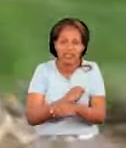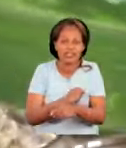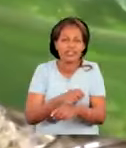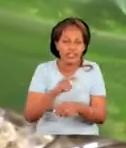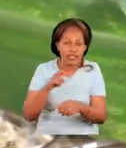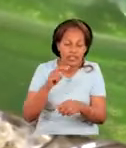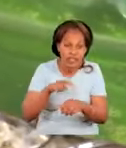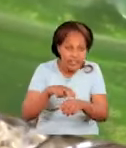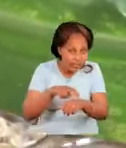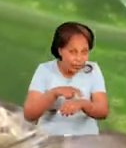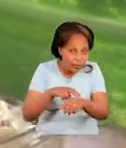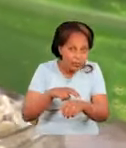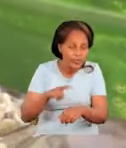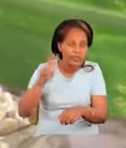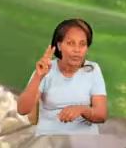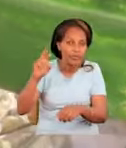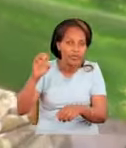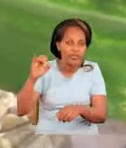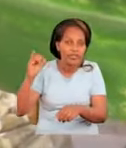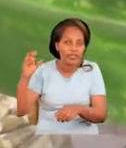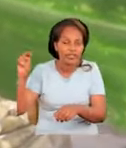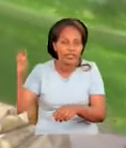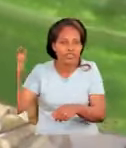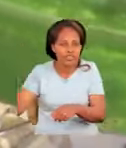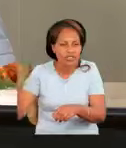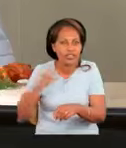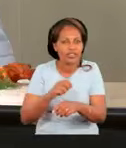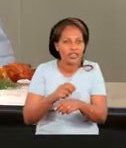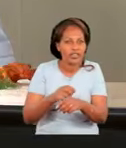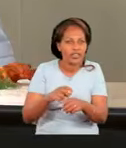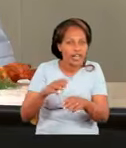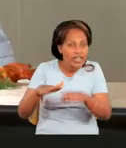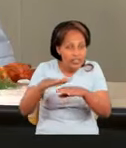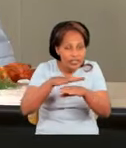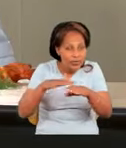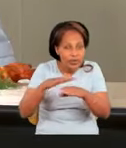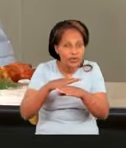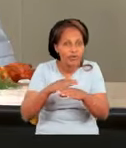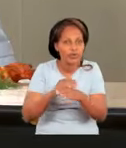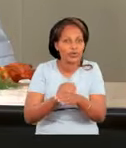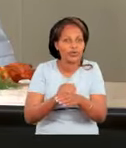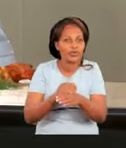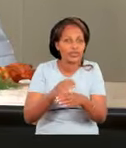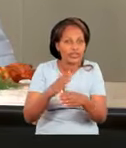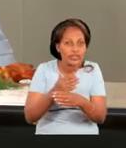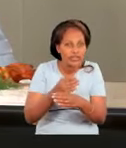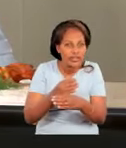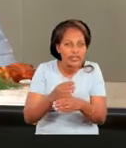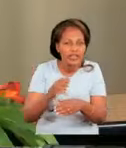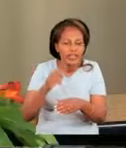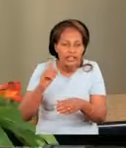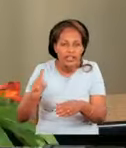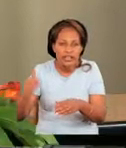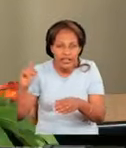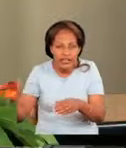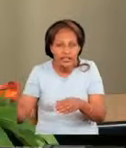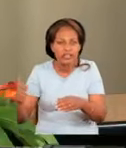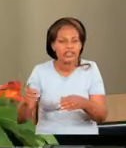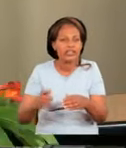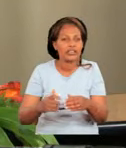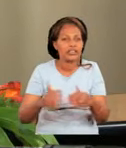Yes, when you look at the veins at the surface of the beans, each surface has